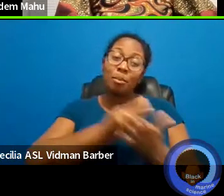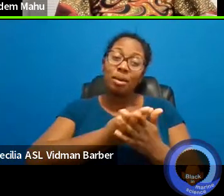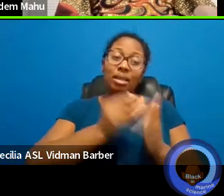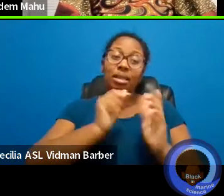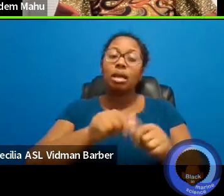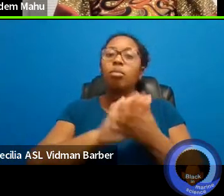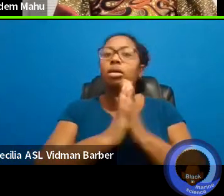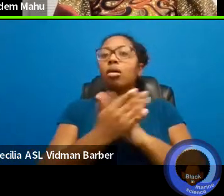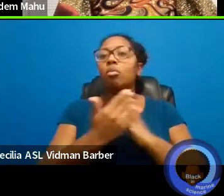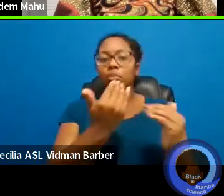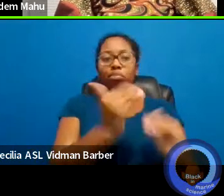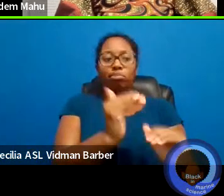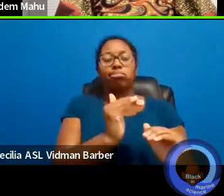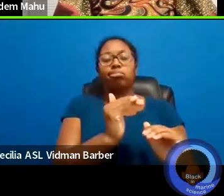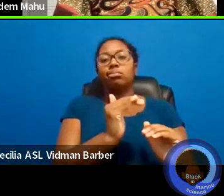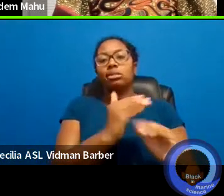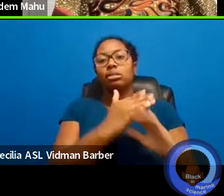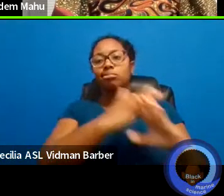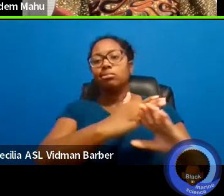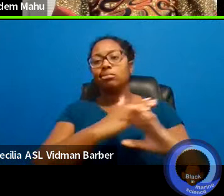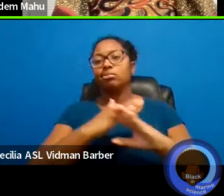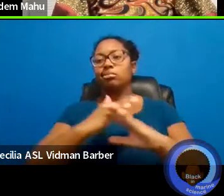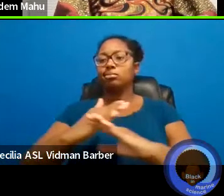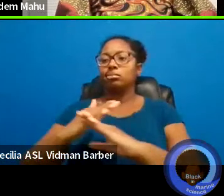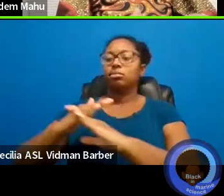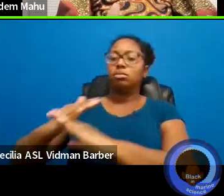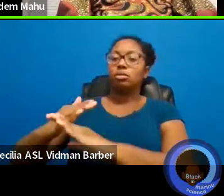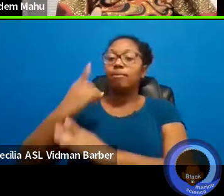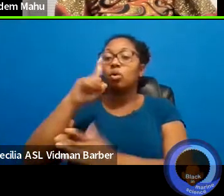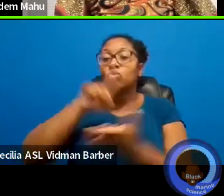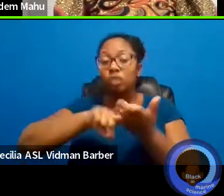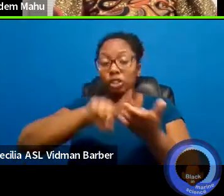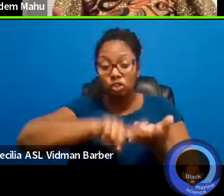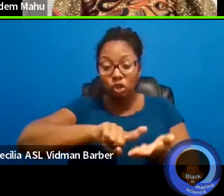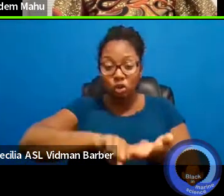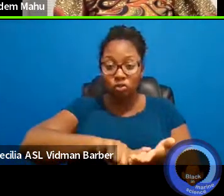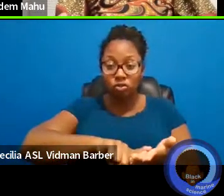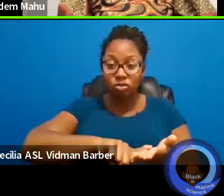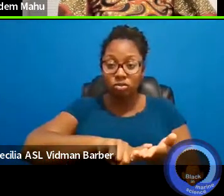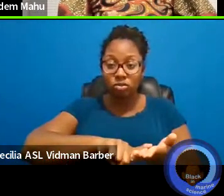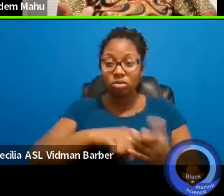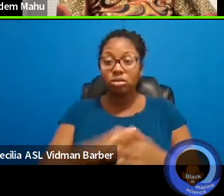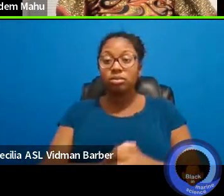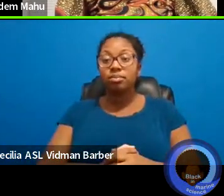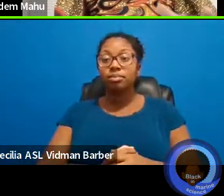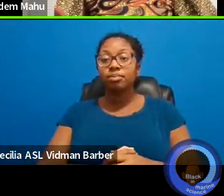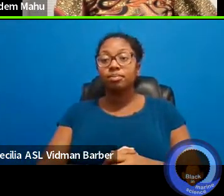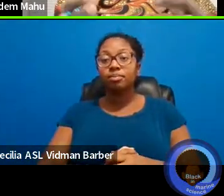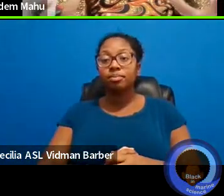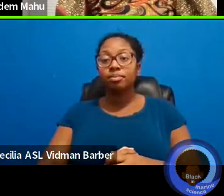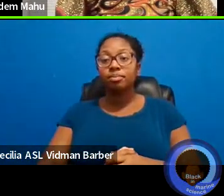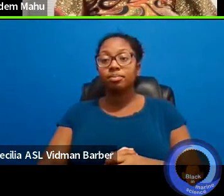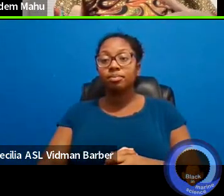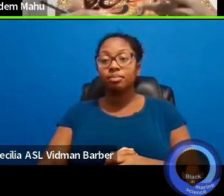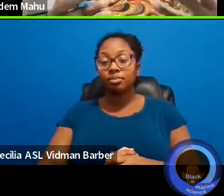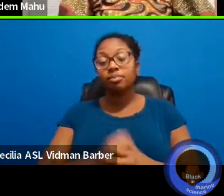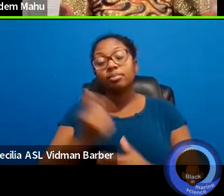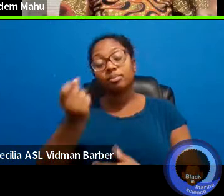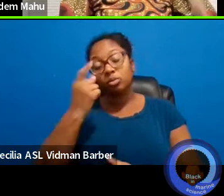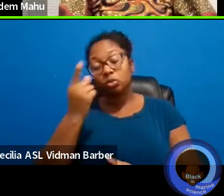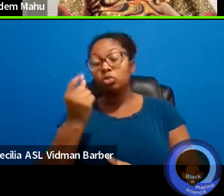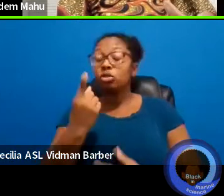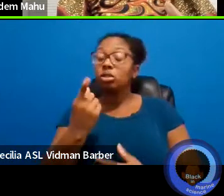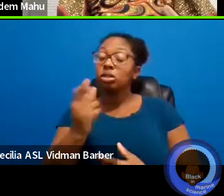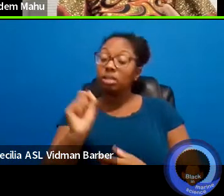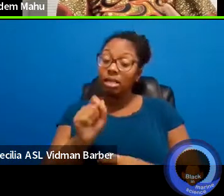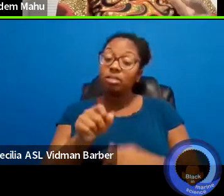far as research is concerned. But that's not said, like I said, there are challenges, but we also